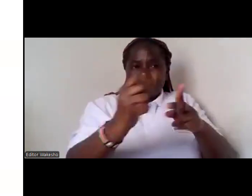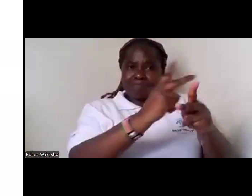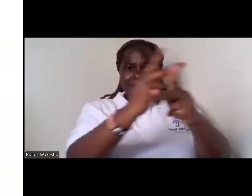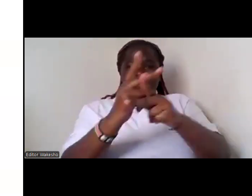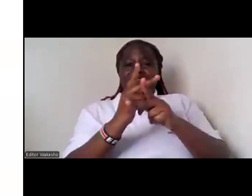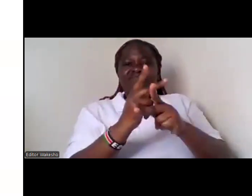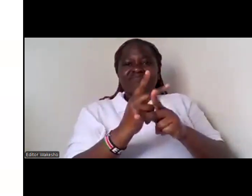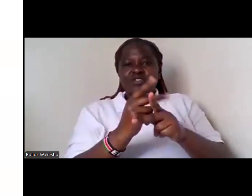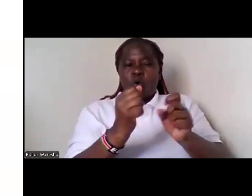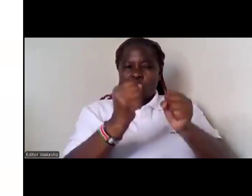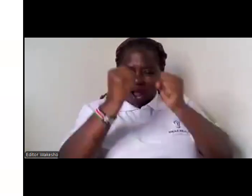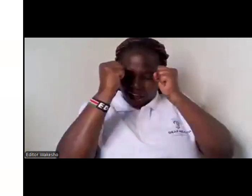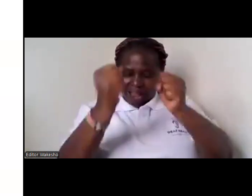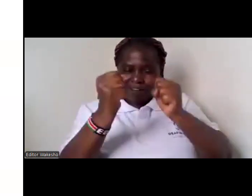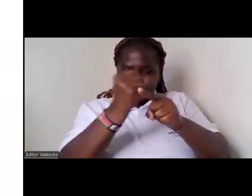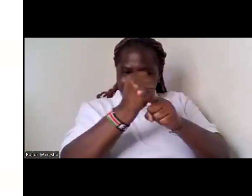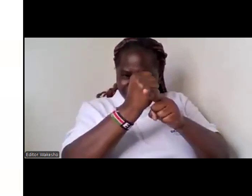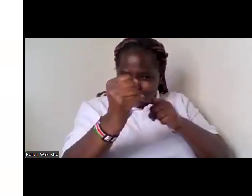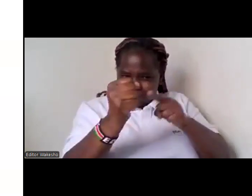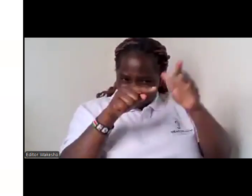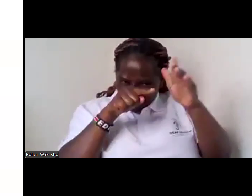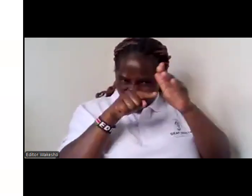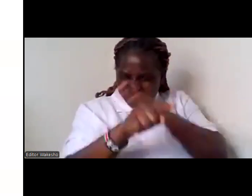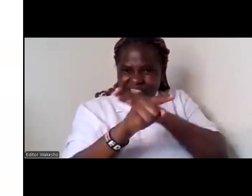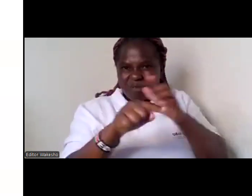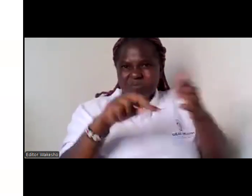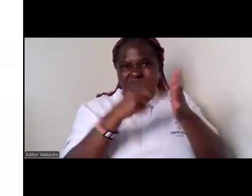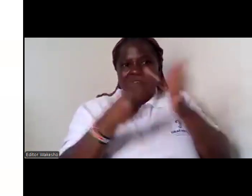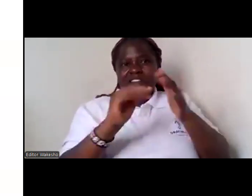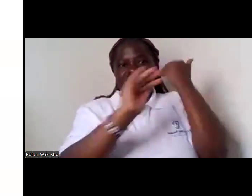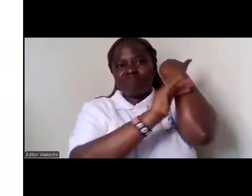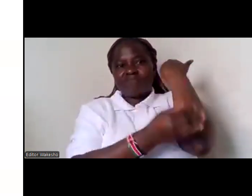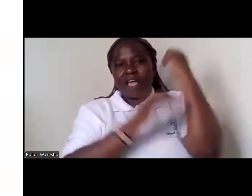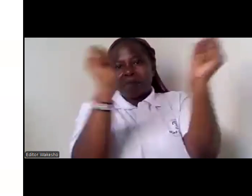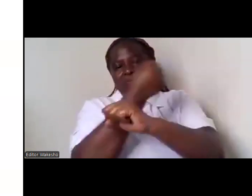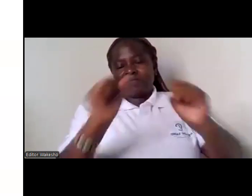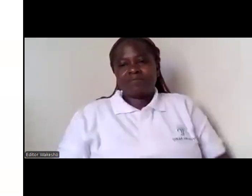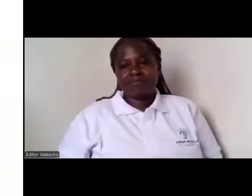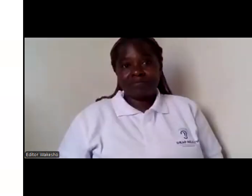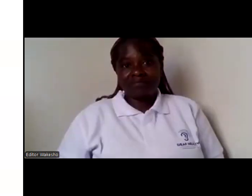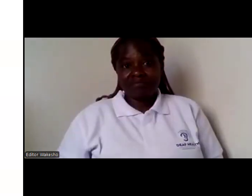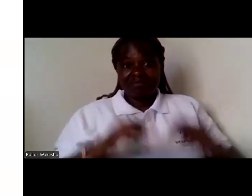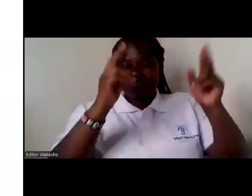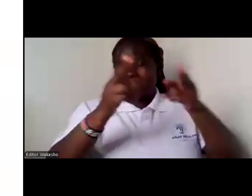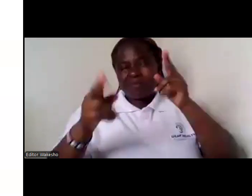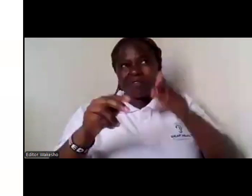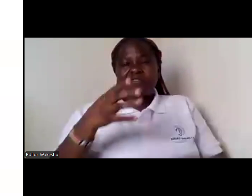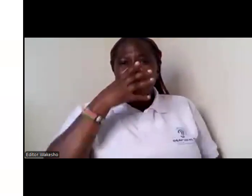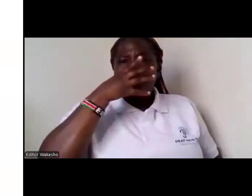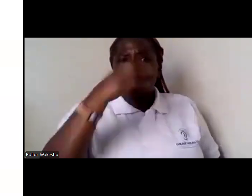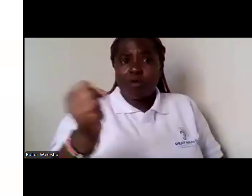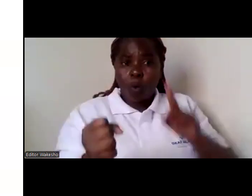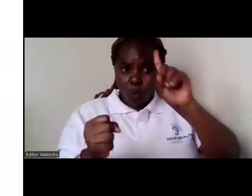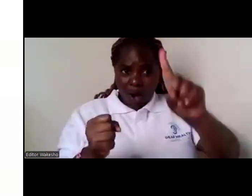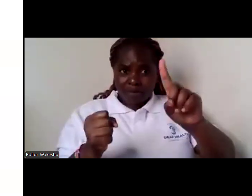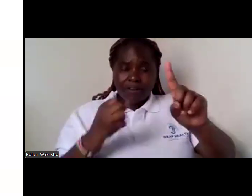difficult for the sperm and egg to implant inside the uterus. So I told you it's normally about 500 shillings for a patch.